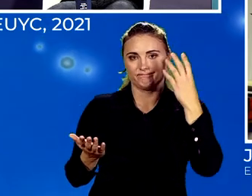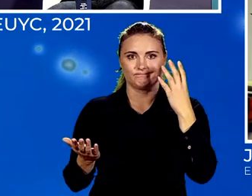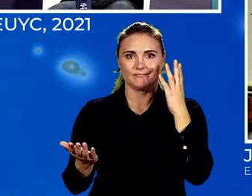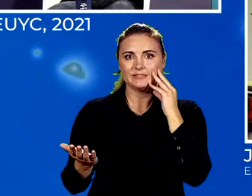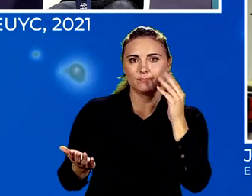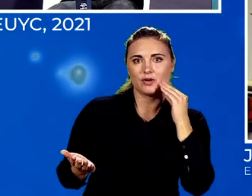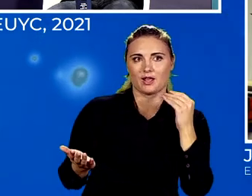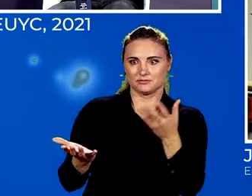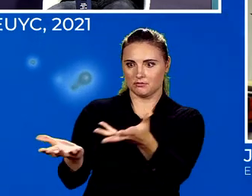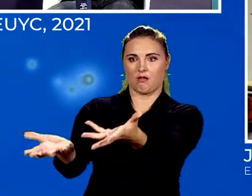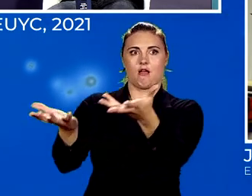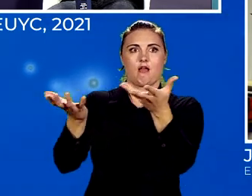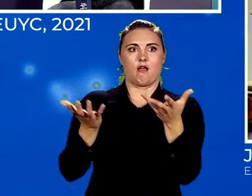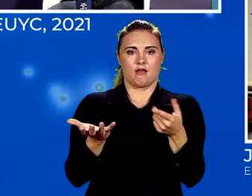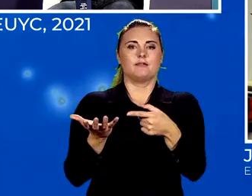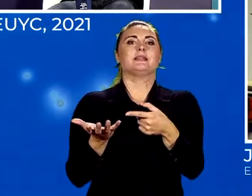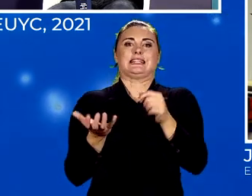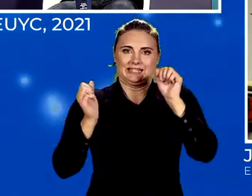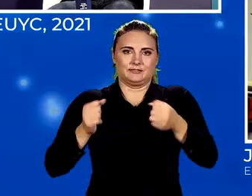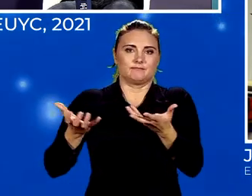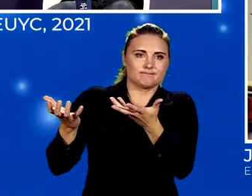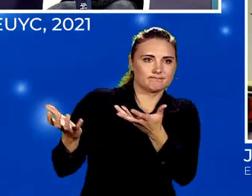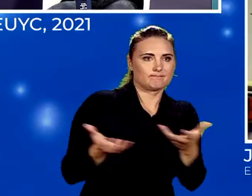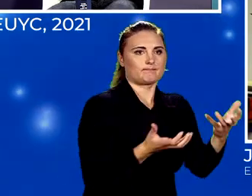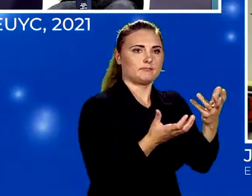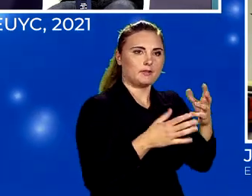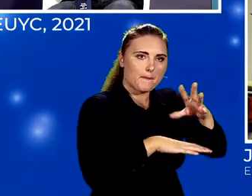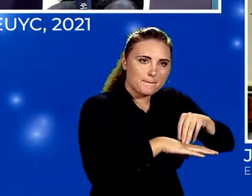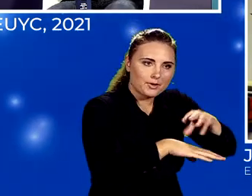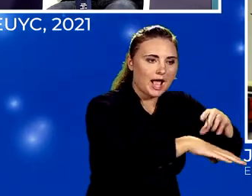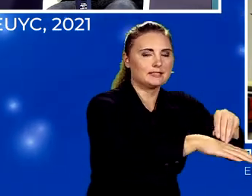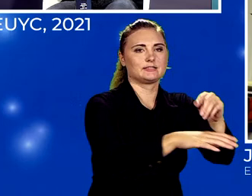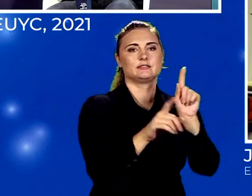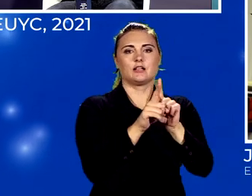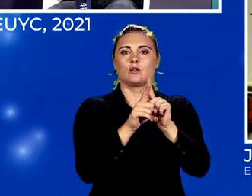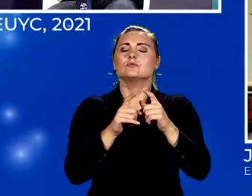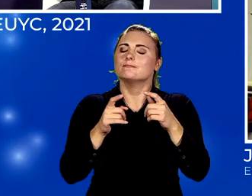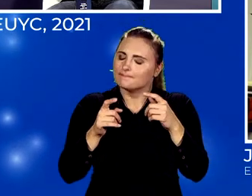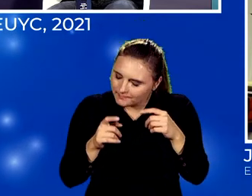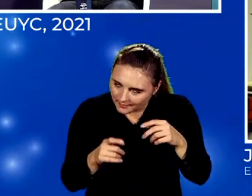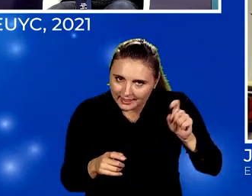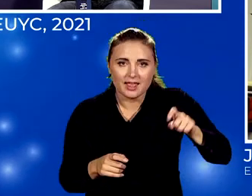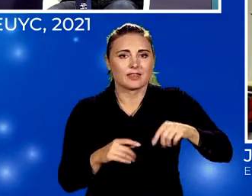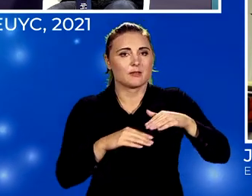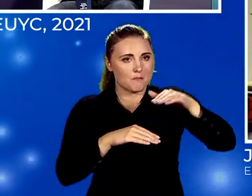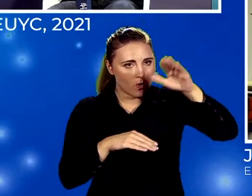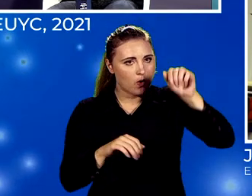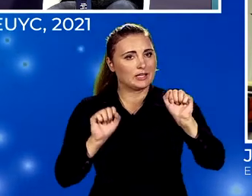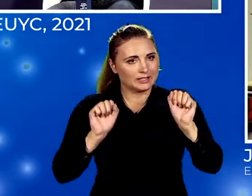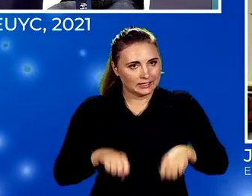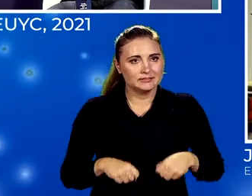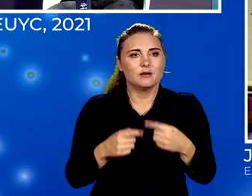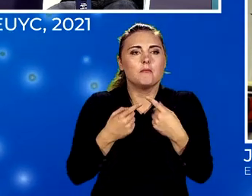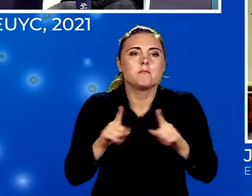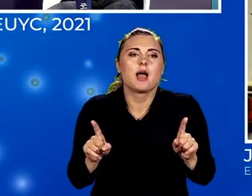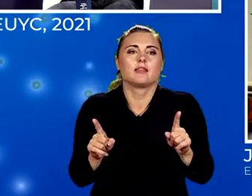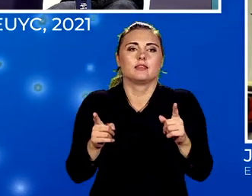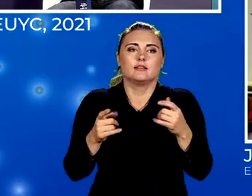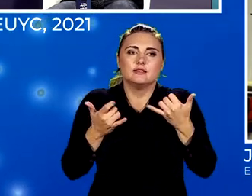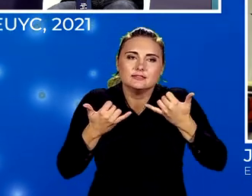social contact, that we need to meet and that we are all missing this a lot. Yeah, pandemic